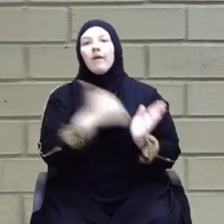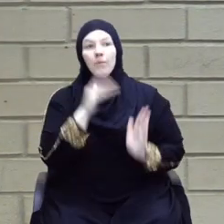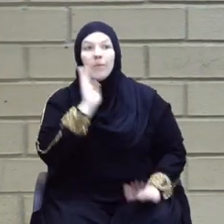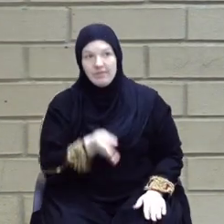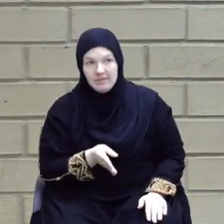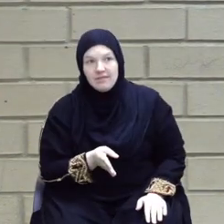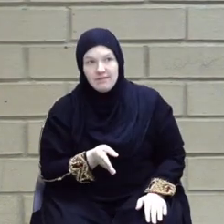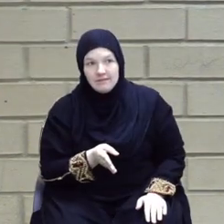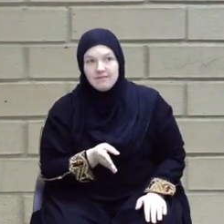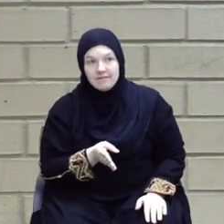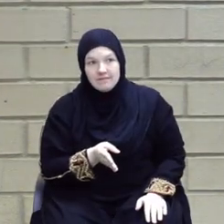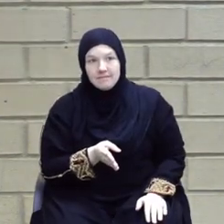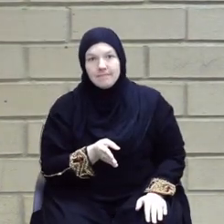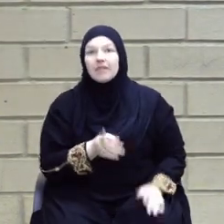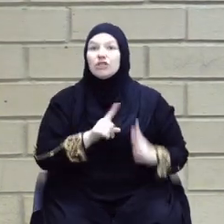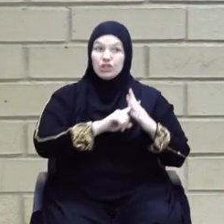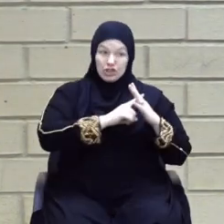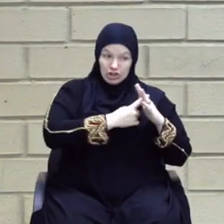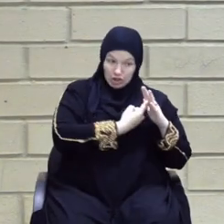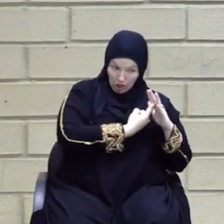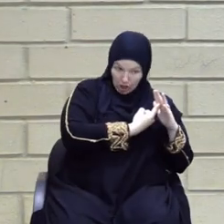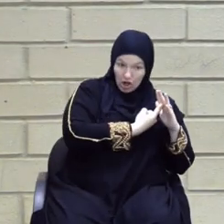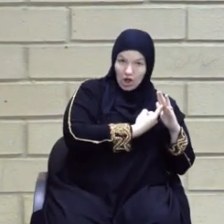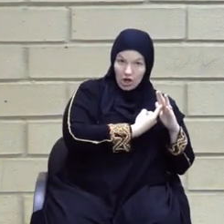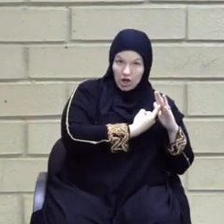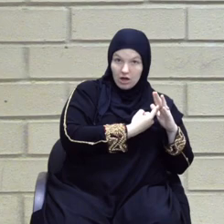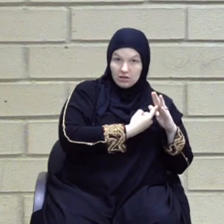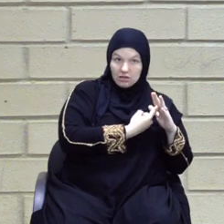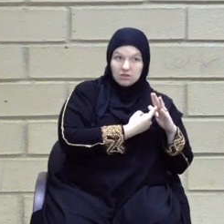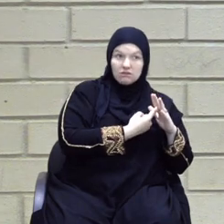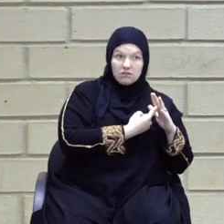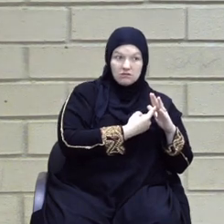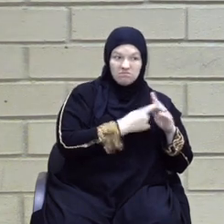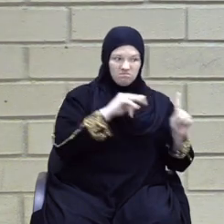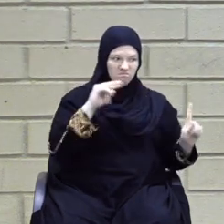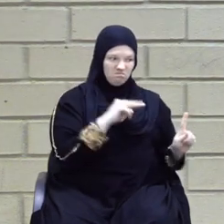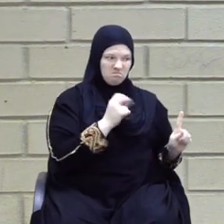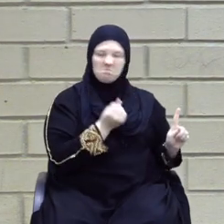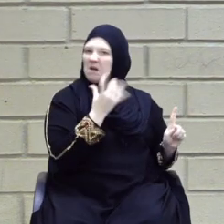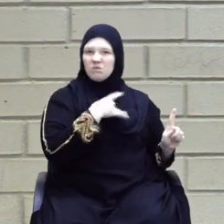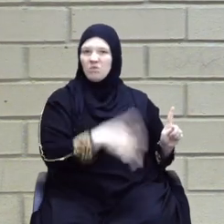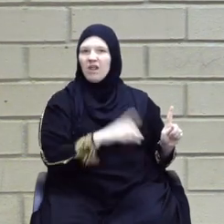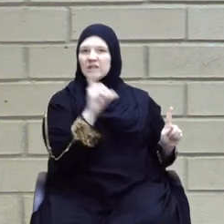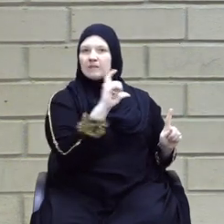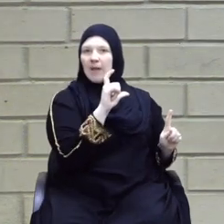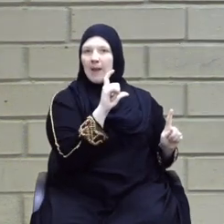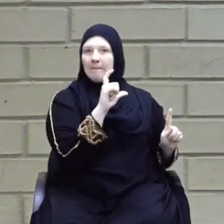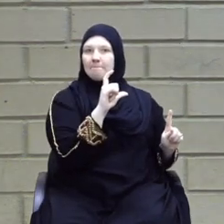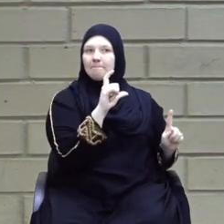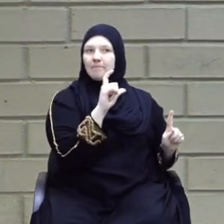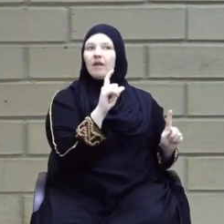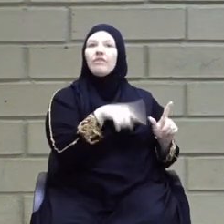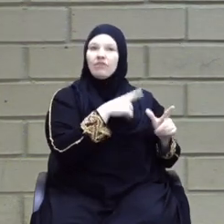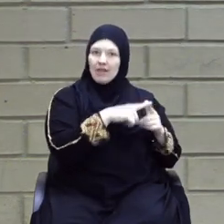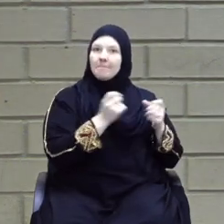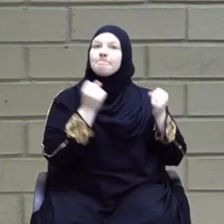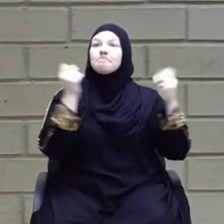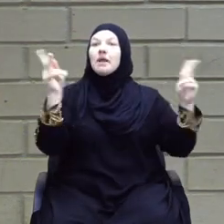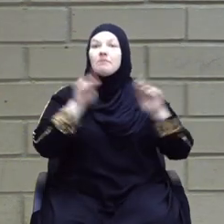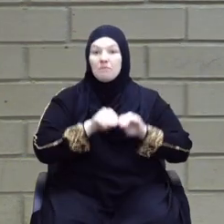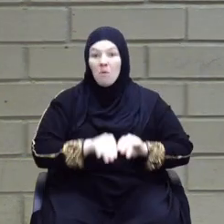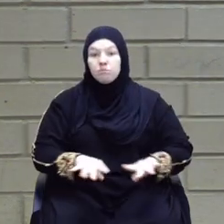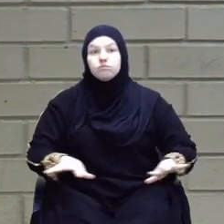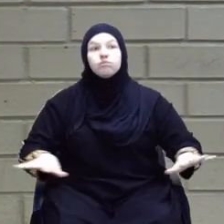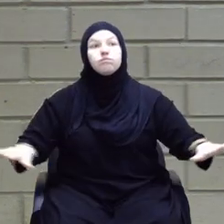Because it says it started strange and it will revert to its old position. So there must be a transitional period in